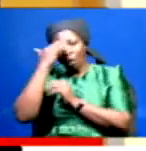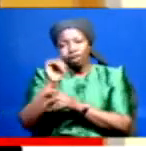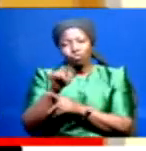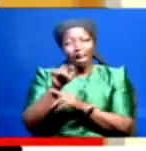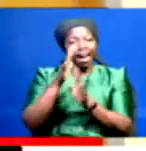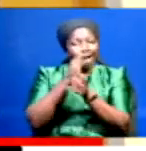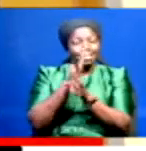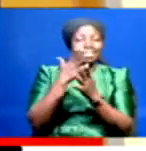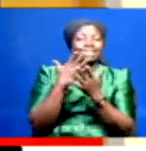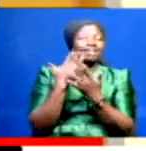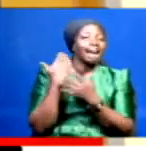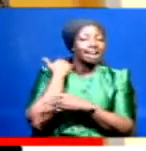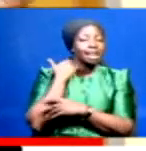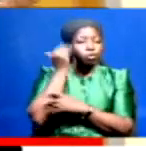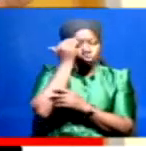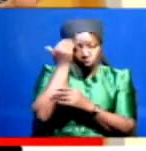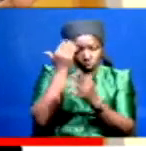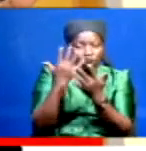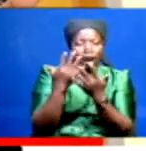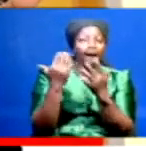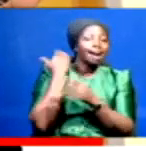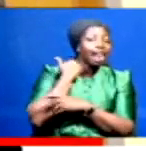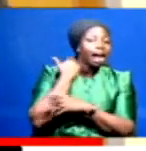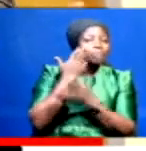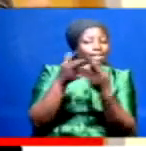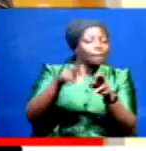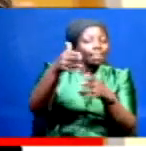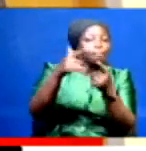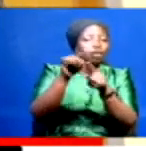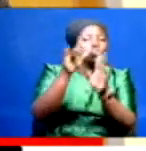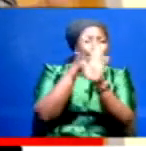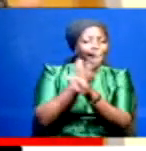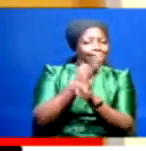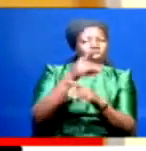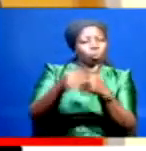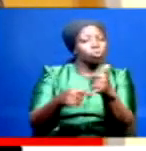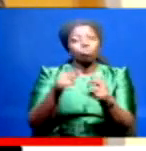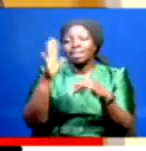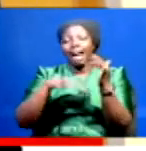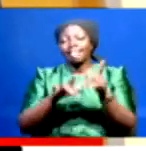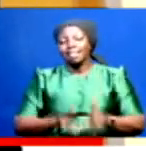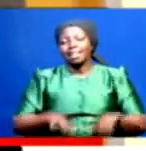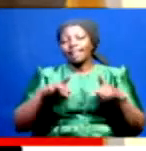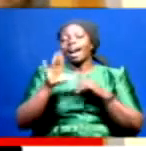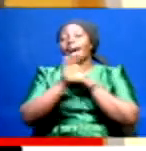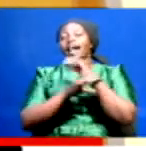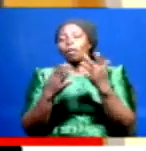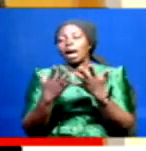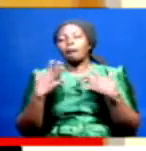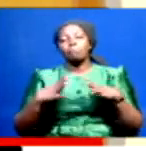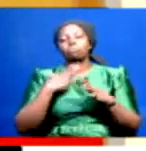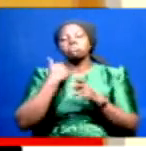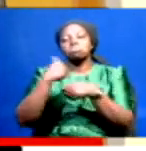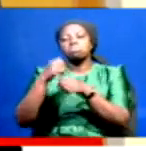know a particular crime is happening here, but you are just condoning it. We can't leave a country where everybody will want to just decide to make his